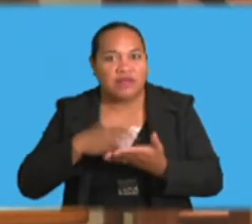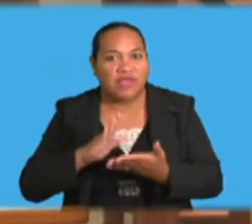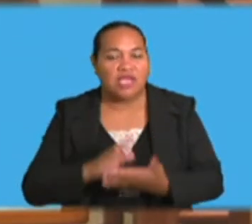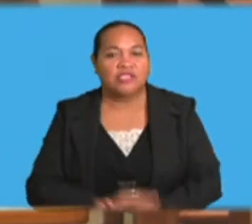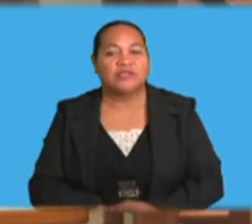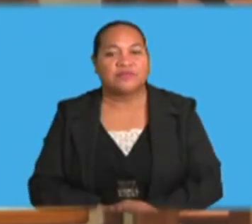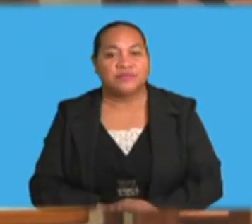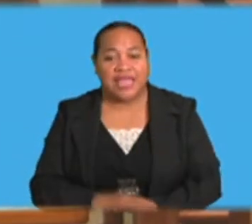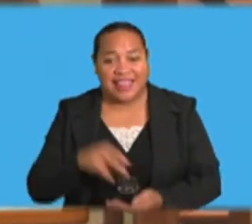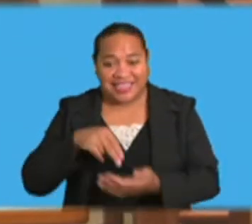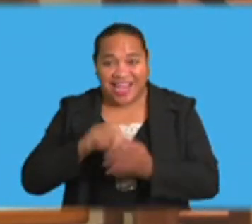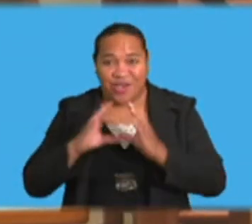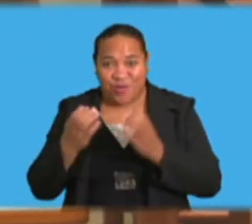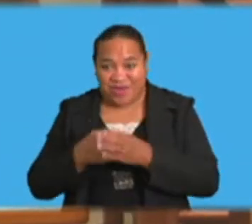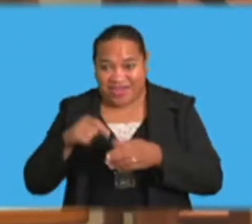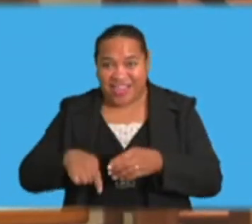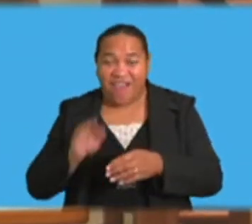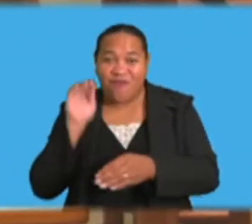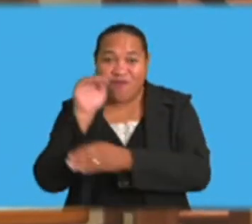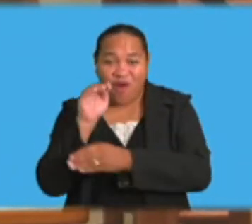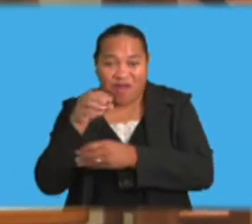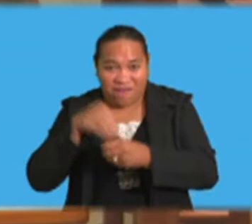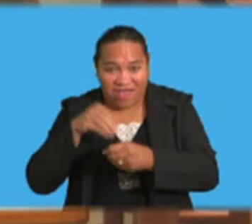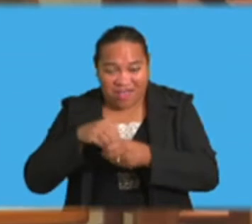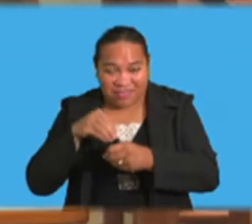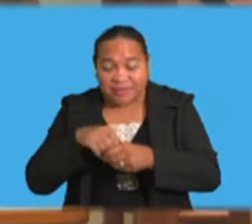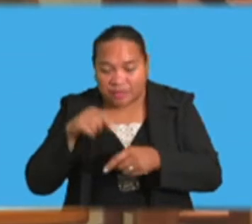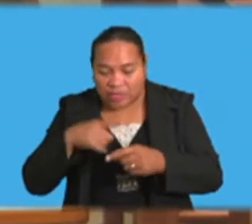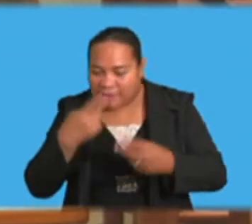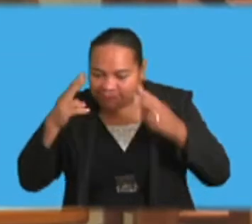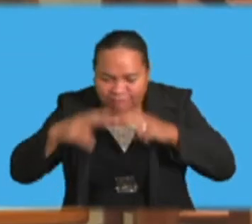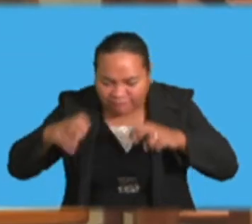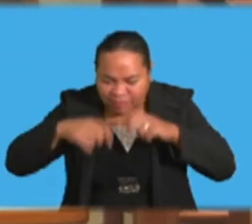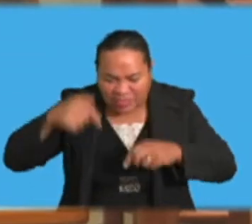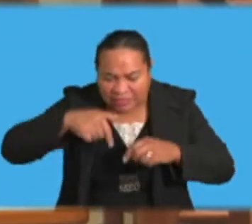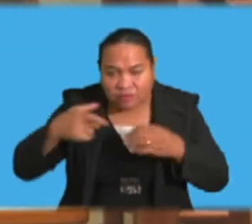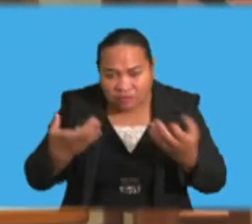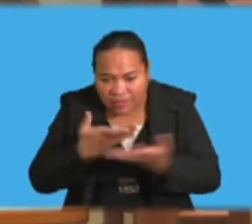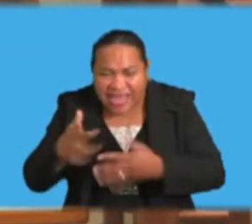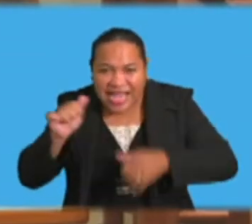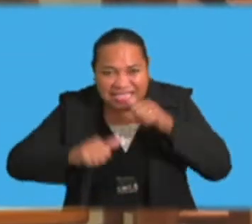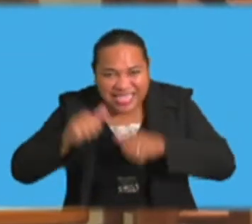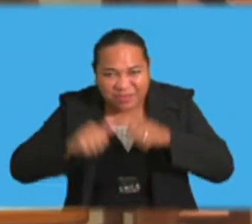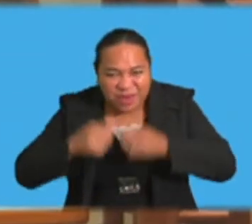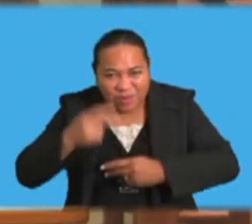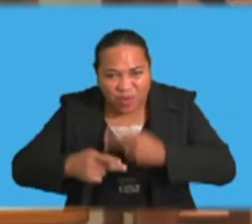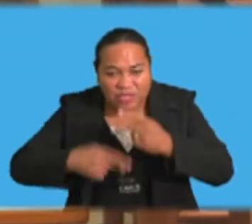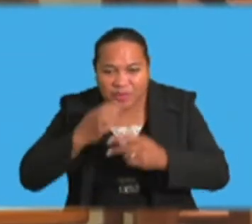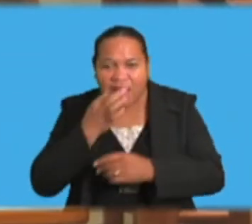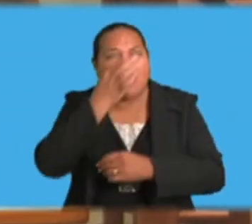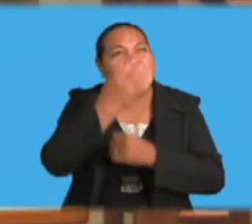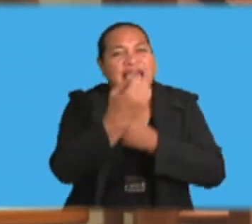The Standing Committee on Foreign Affairs and Defence spent a significant amount of time in the assessment process and has sought expert advice